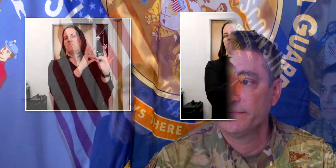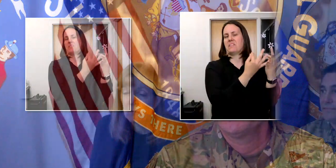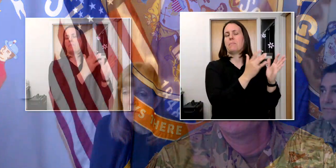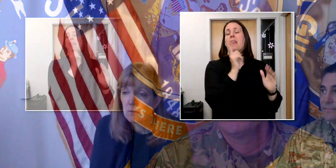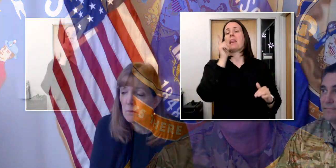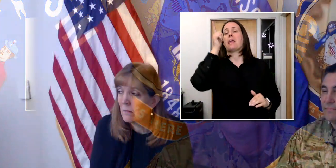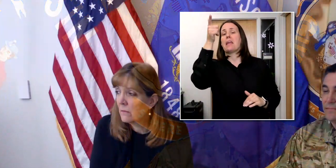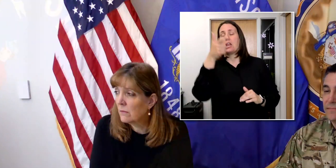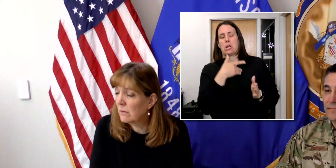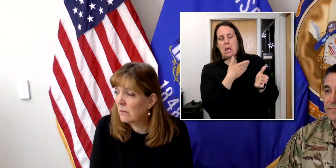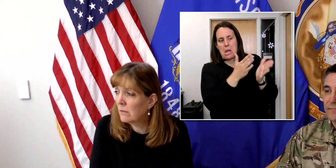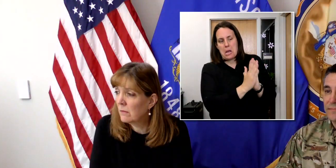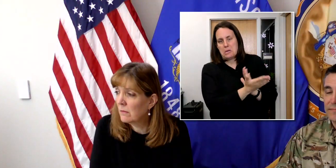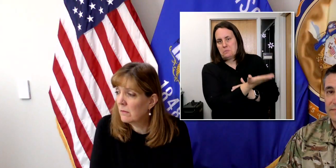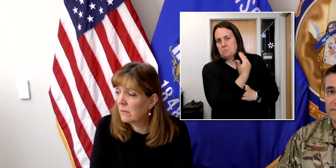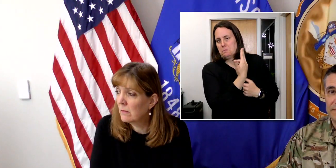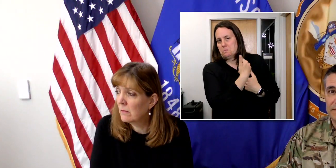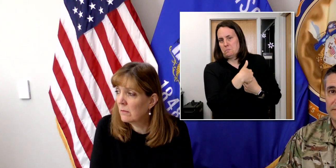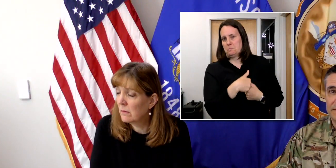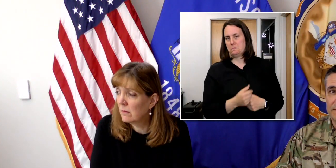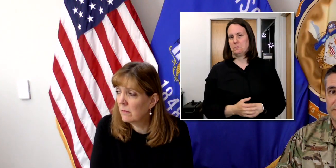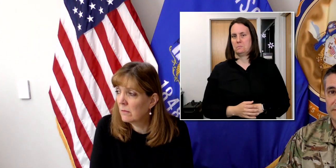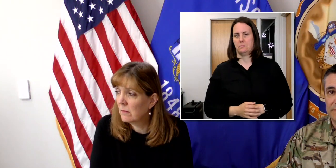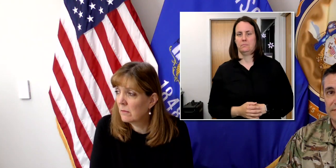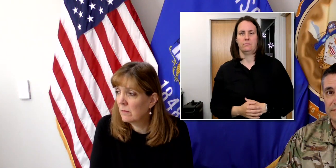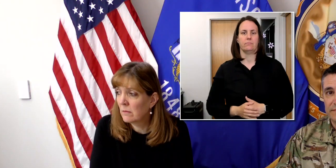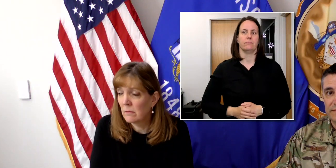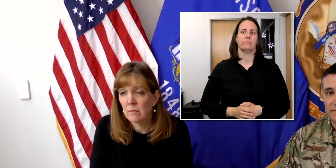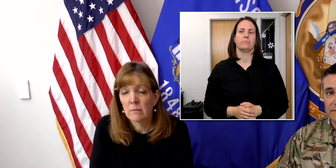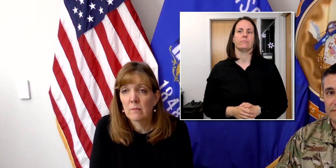We'll go back to Spectrum News 1. You had a question?